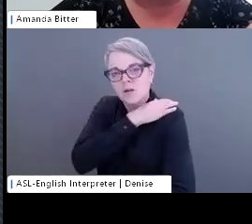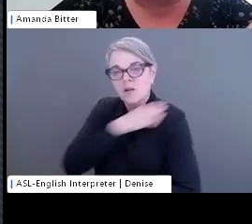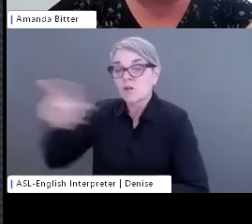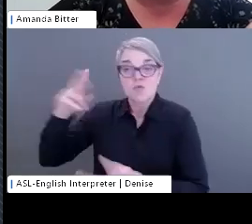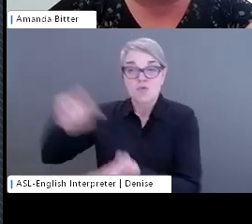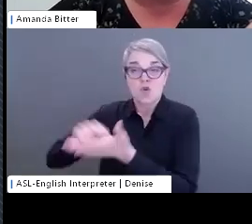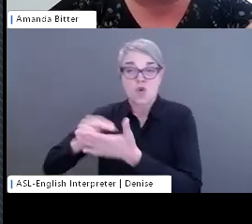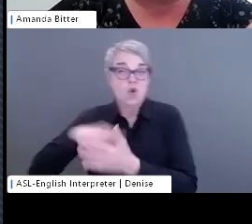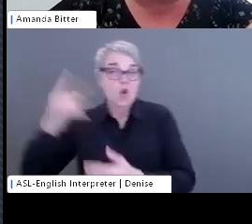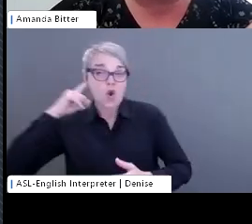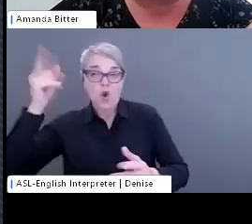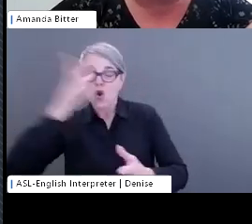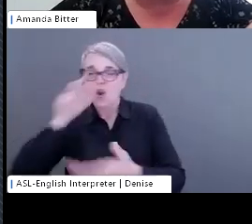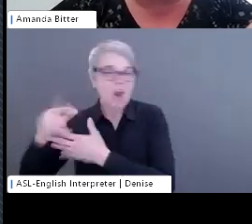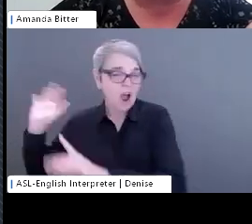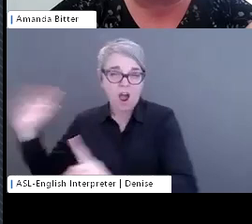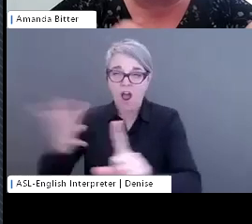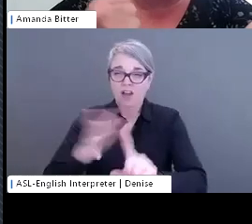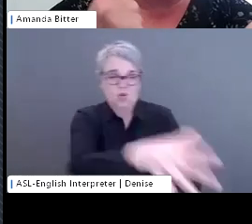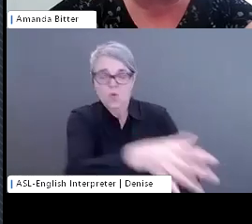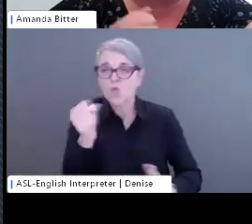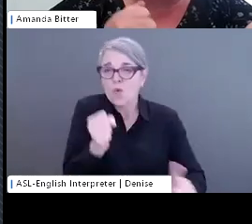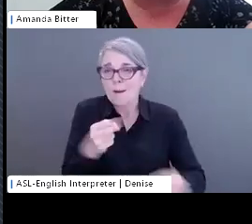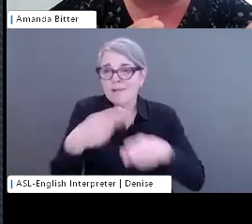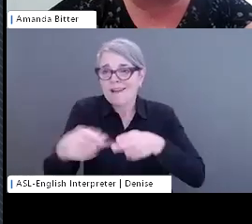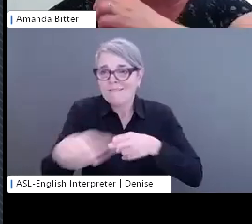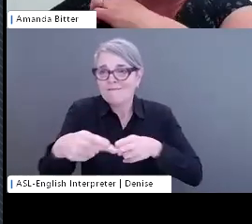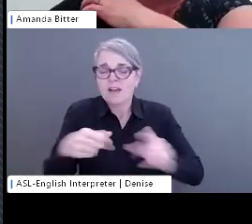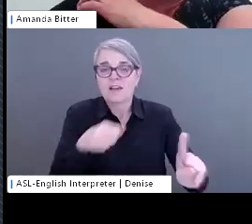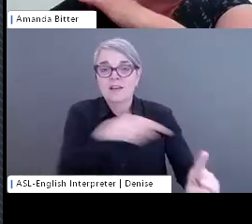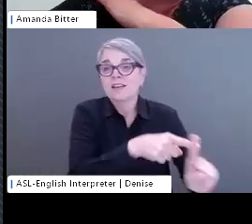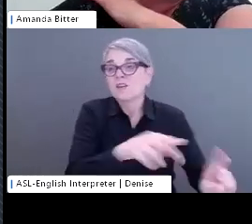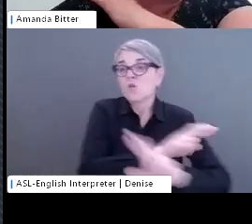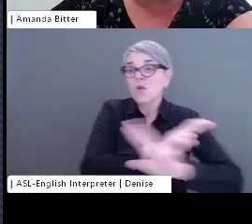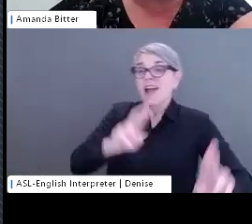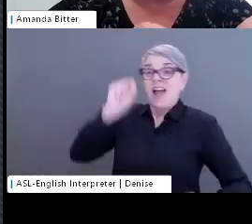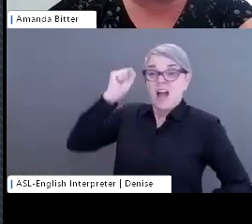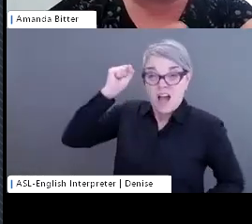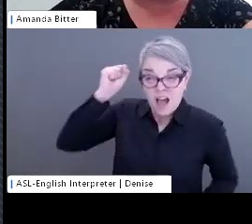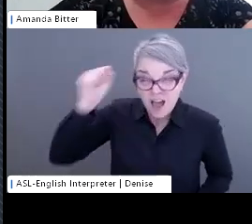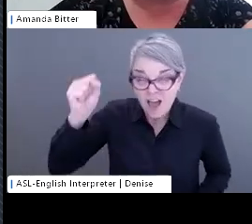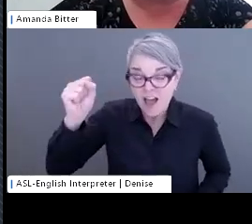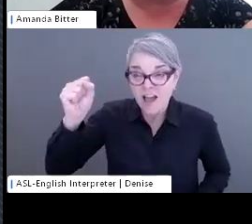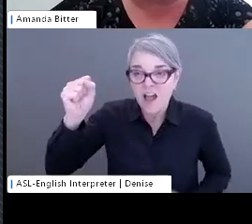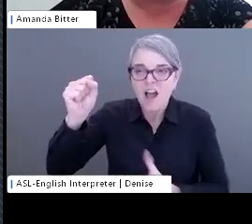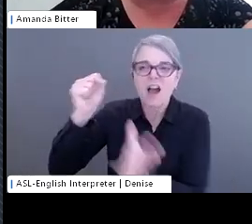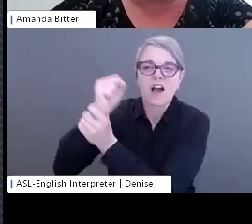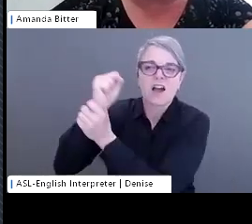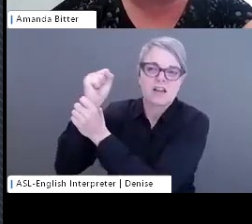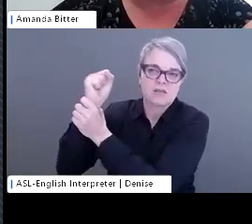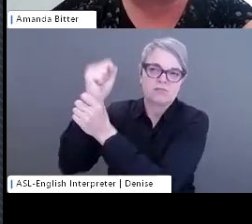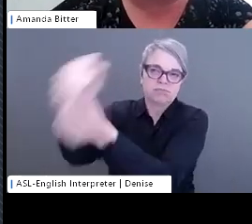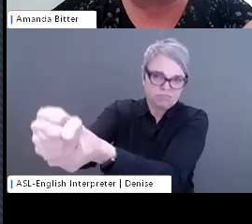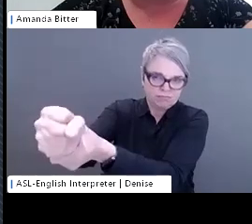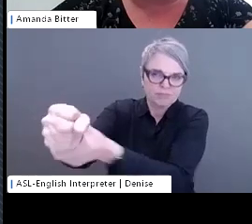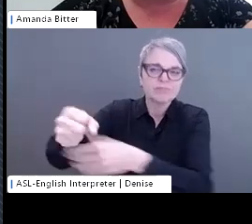the accused. So he was in mid-swing, still trying to like stab her with the knife when the PSWs and nurses